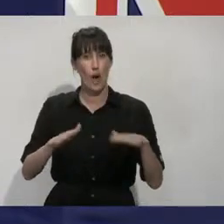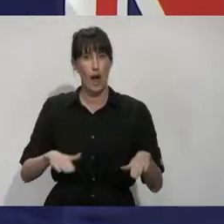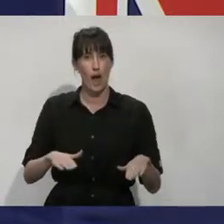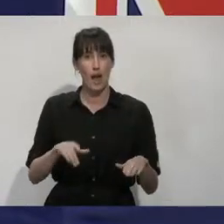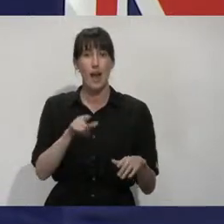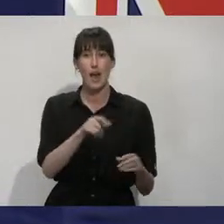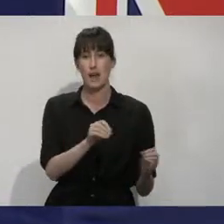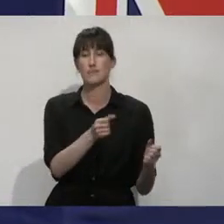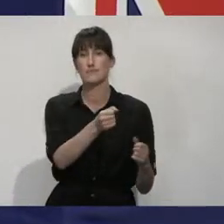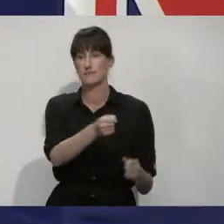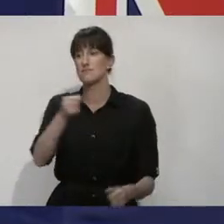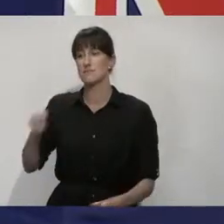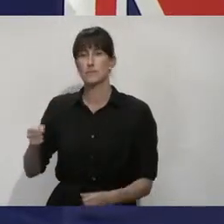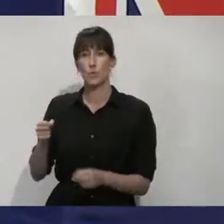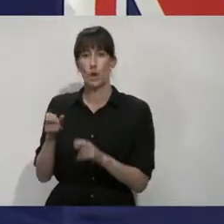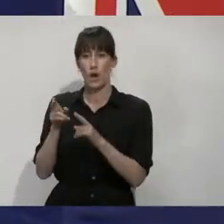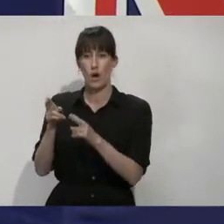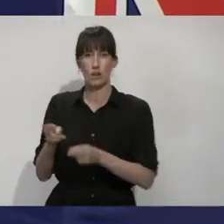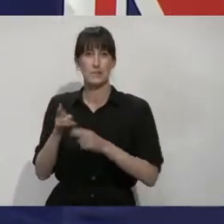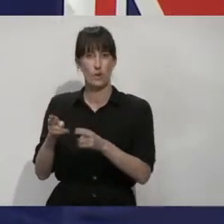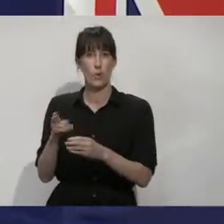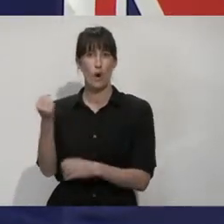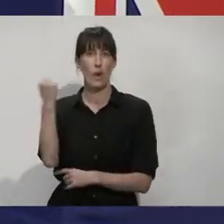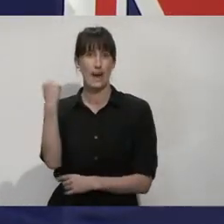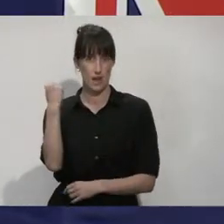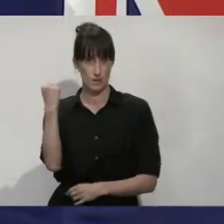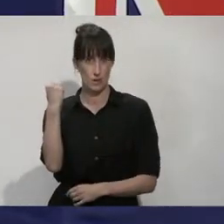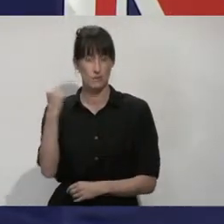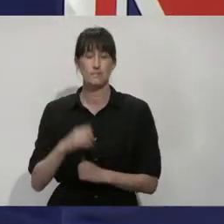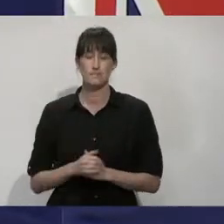appropriate care. Now, there are 6 people